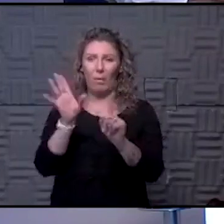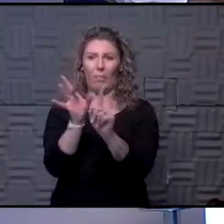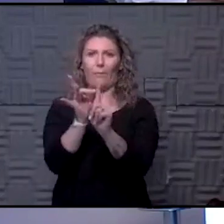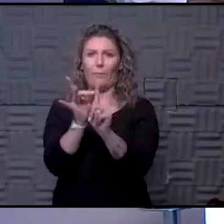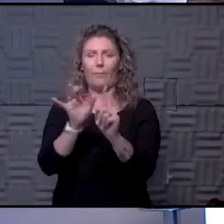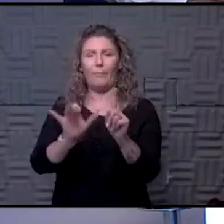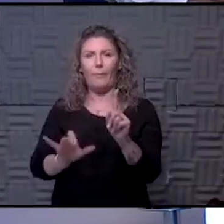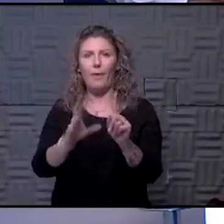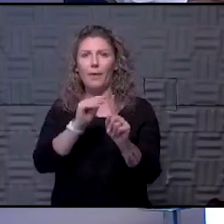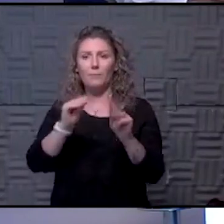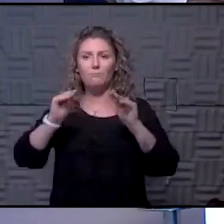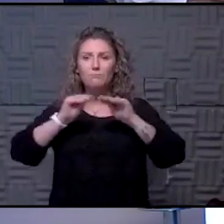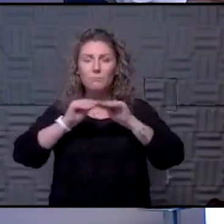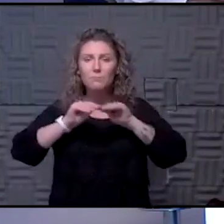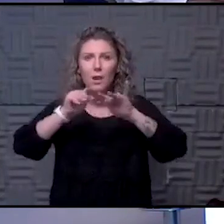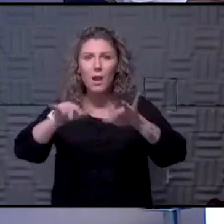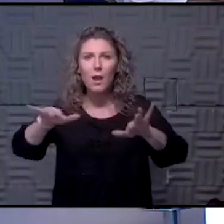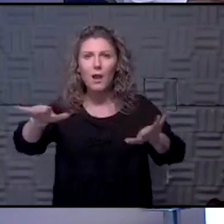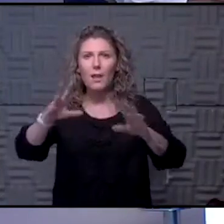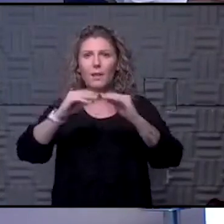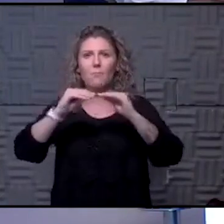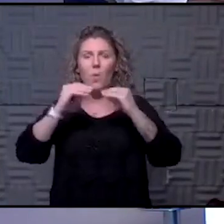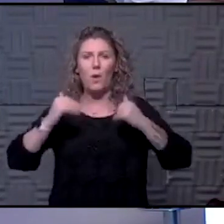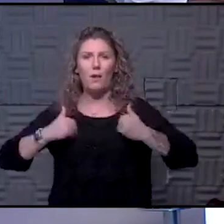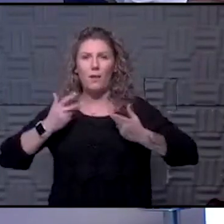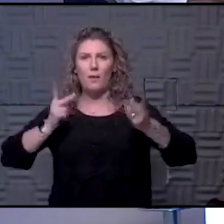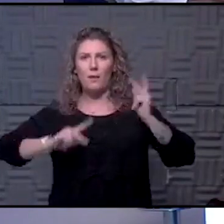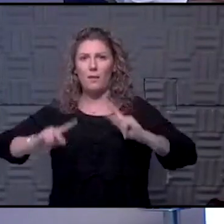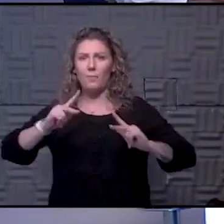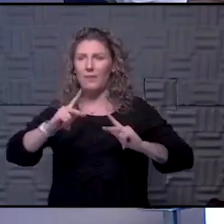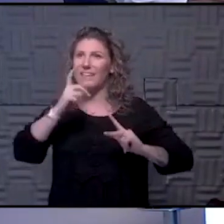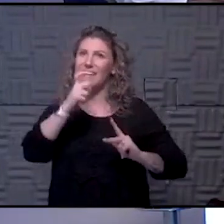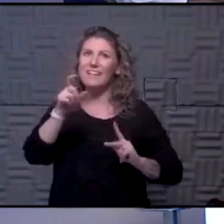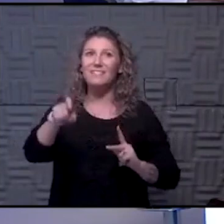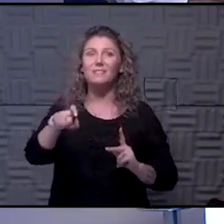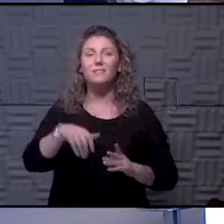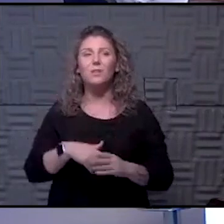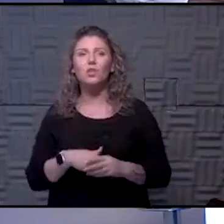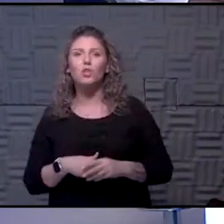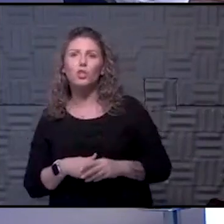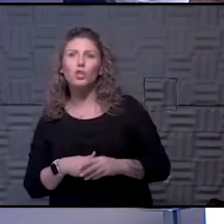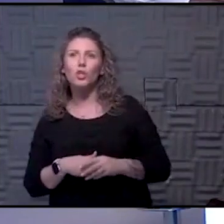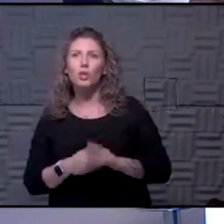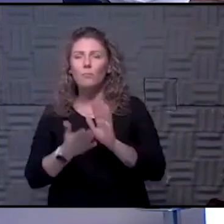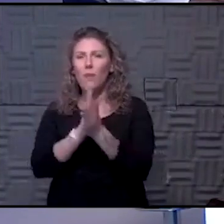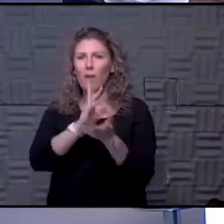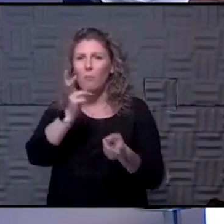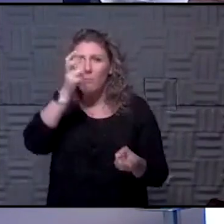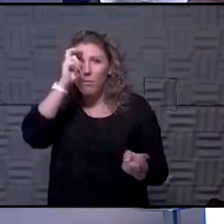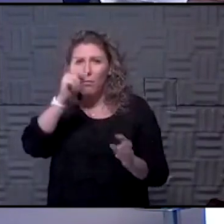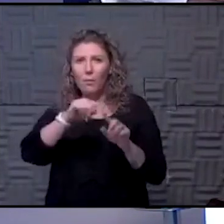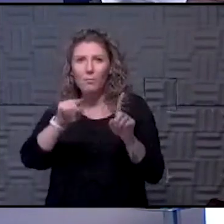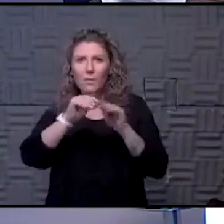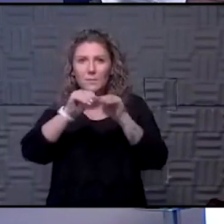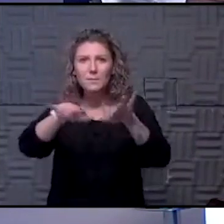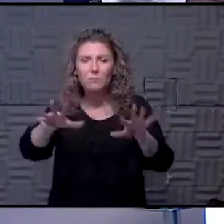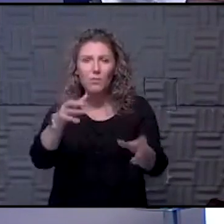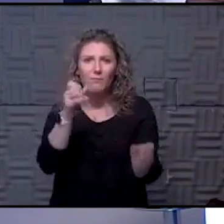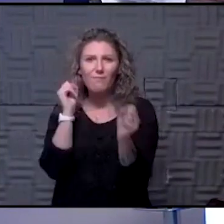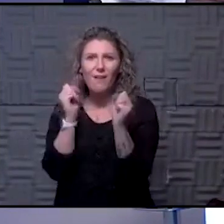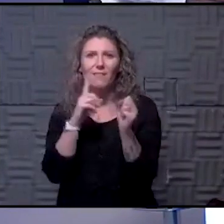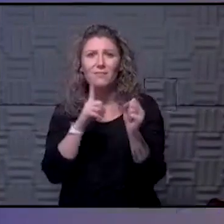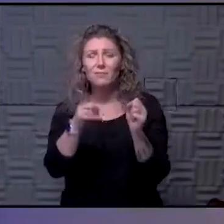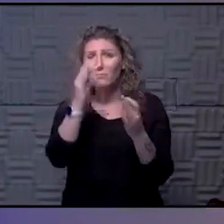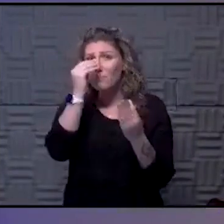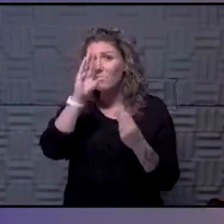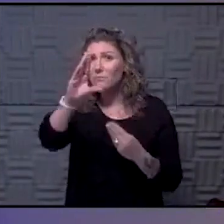that variant, and that it was spreading more in younger people. They weren't necessarily getting sicker, but it was spreading faster. Yeah. Any thoughts on